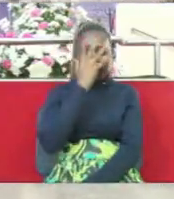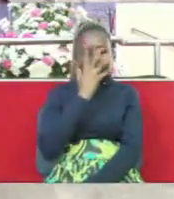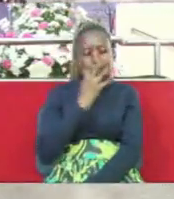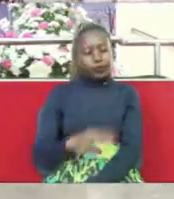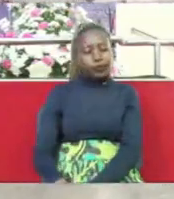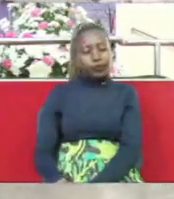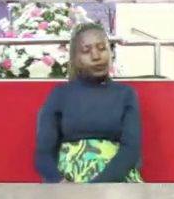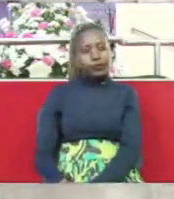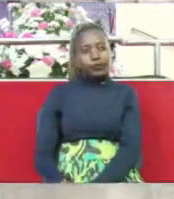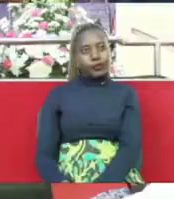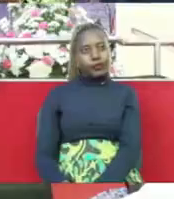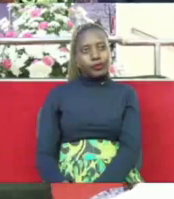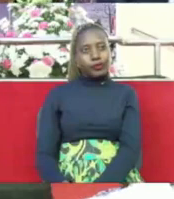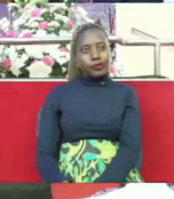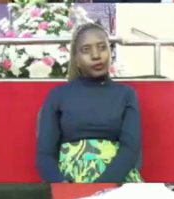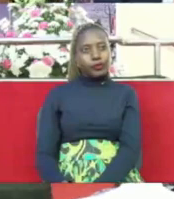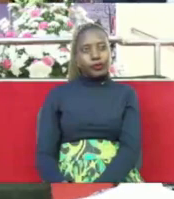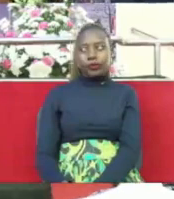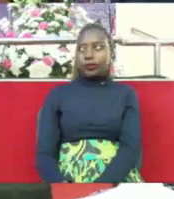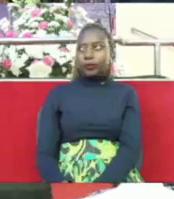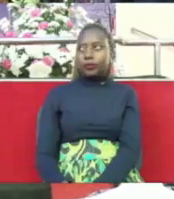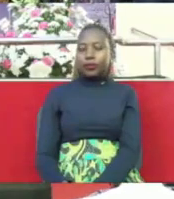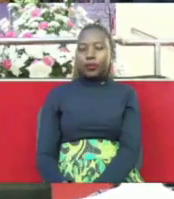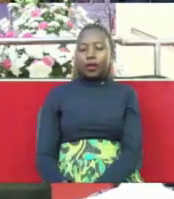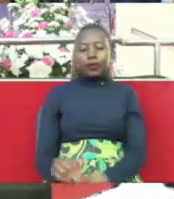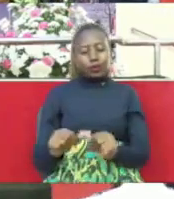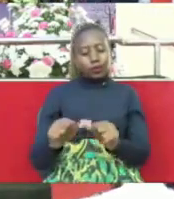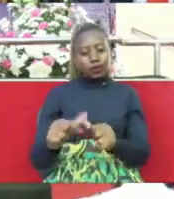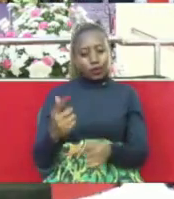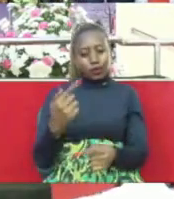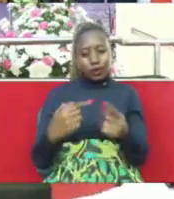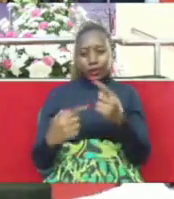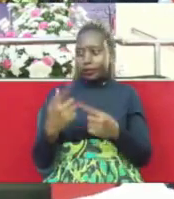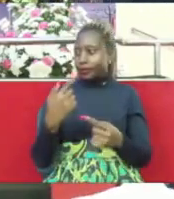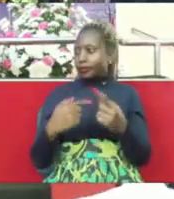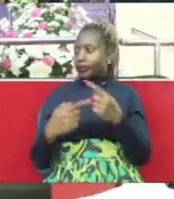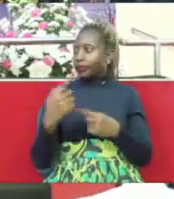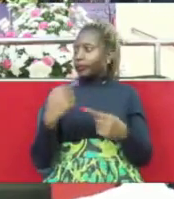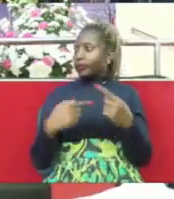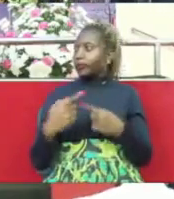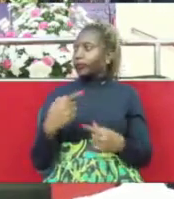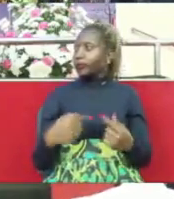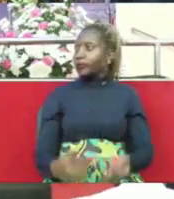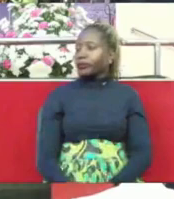Oh God, we thank you. Keep coming, we still have people here.